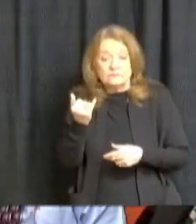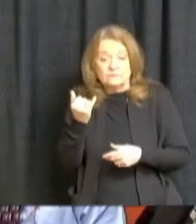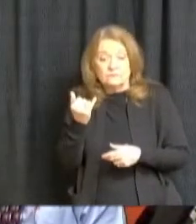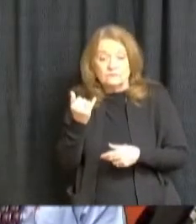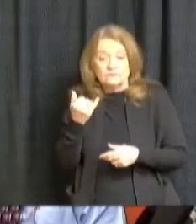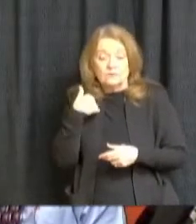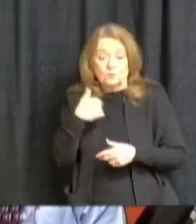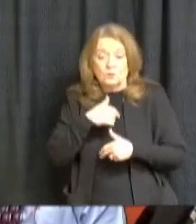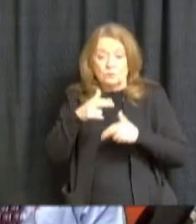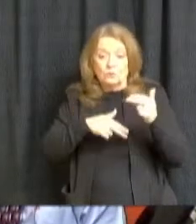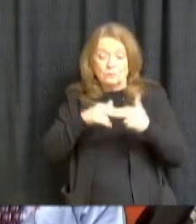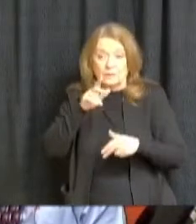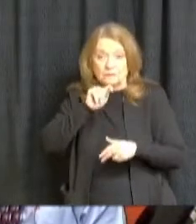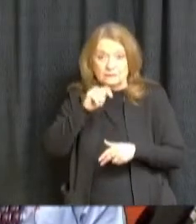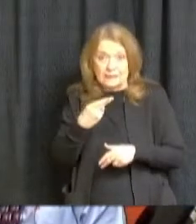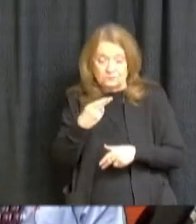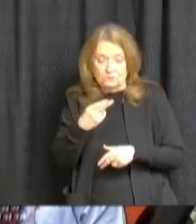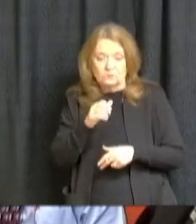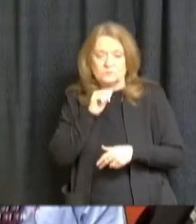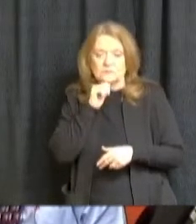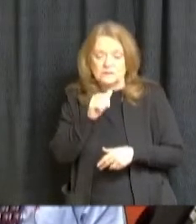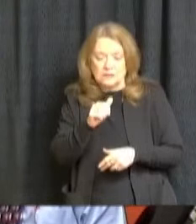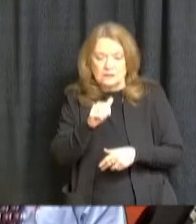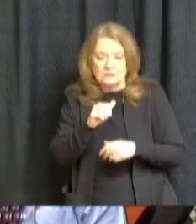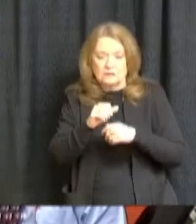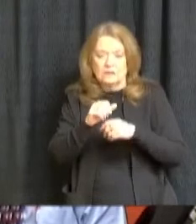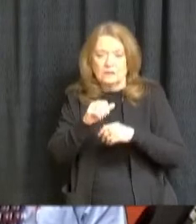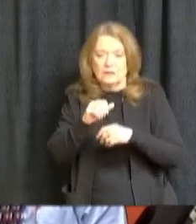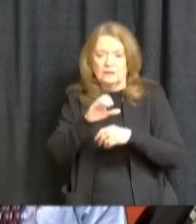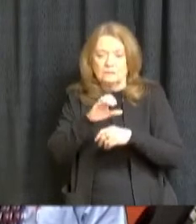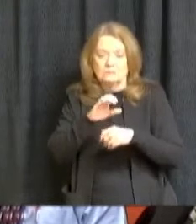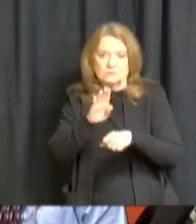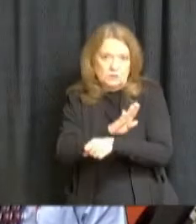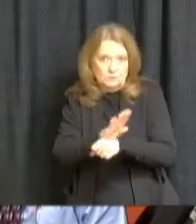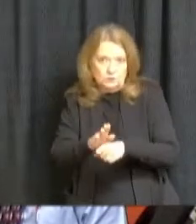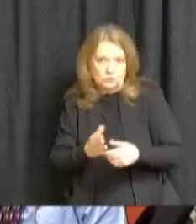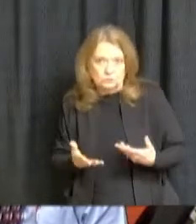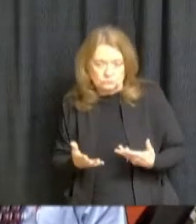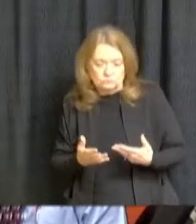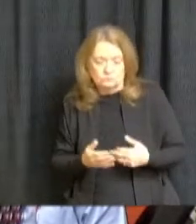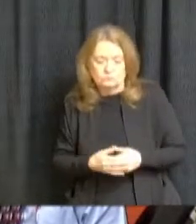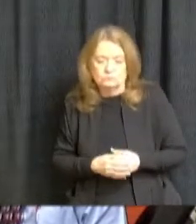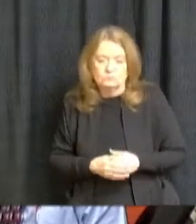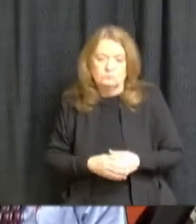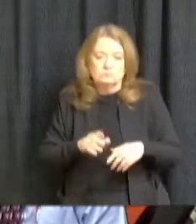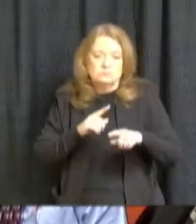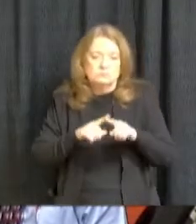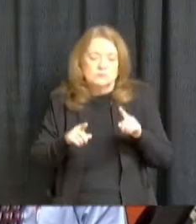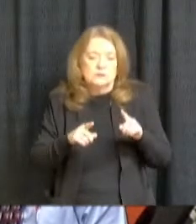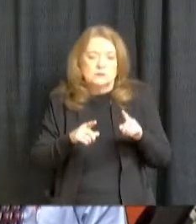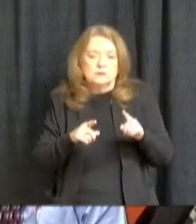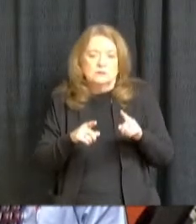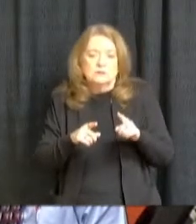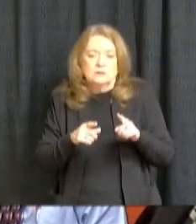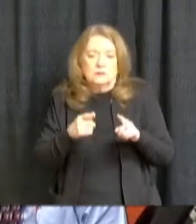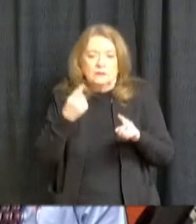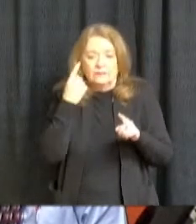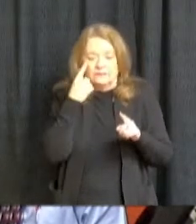were to build townhomes, not a commercial development. But I think that,